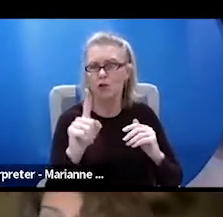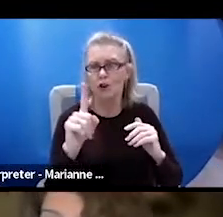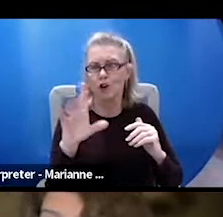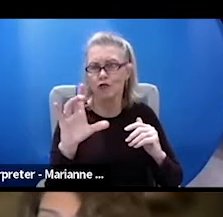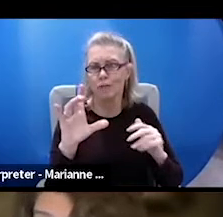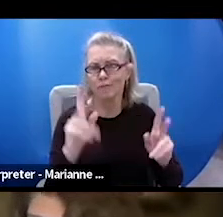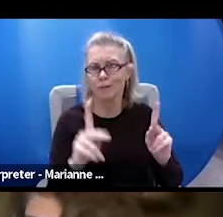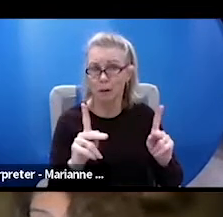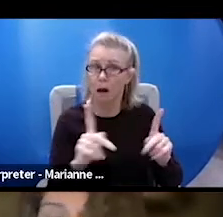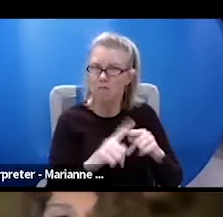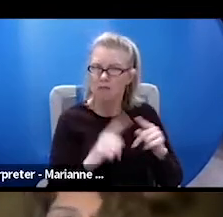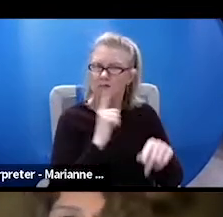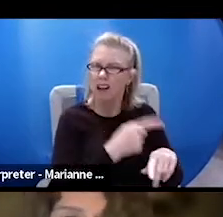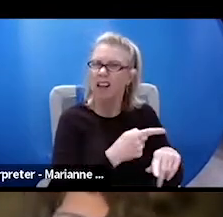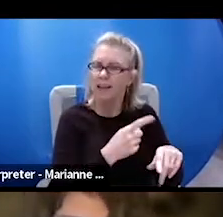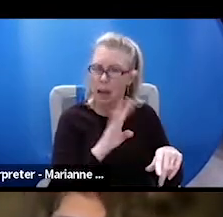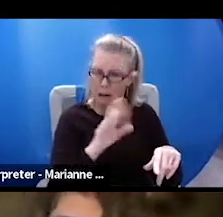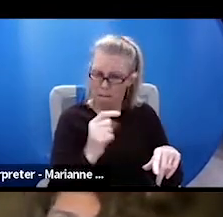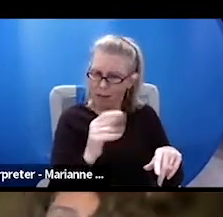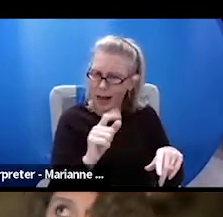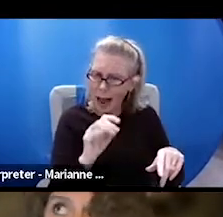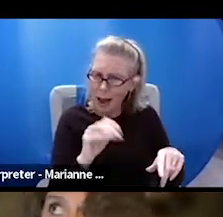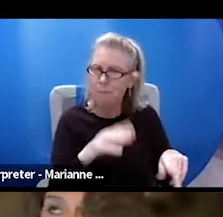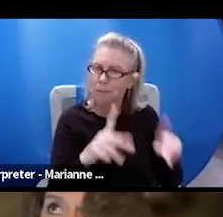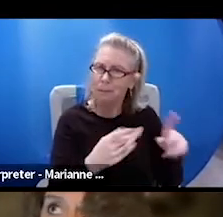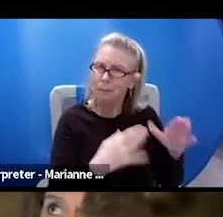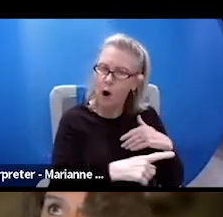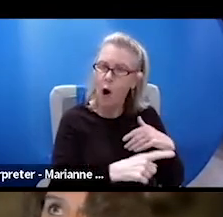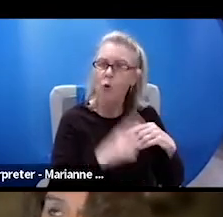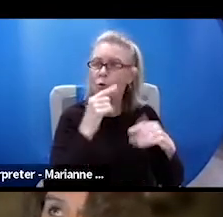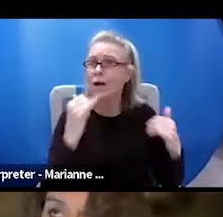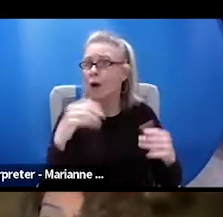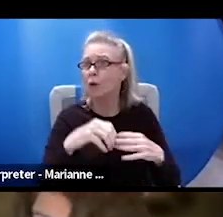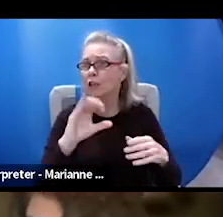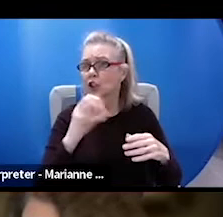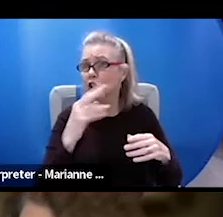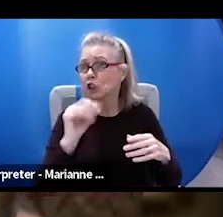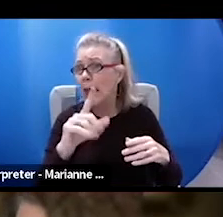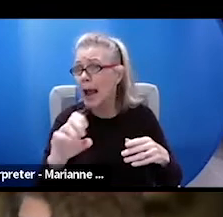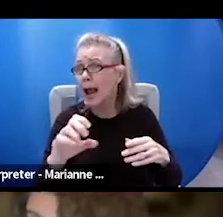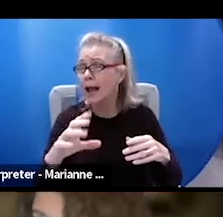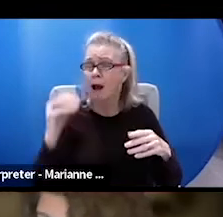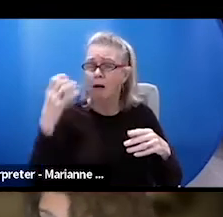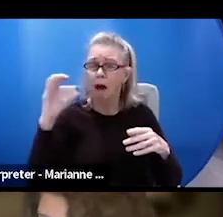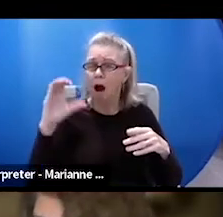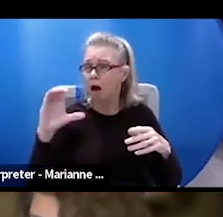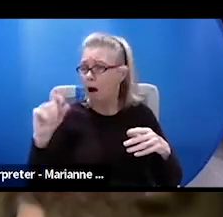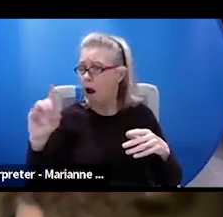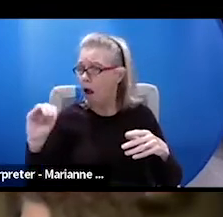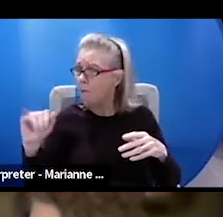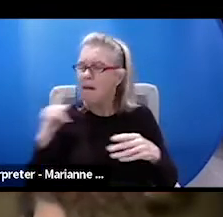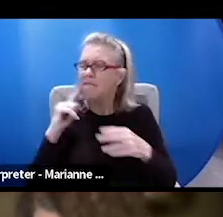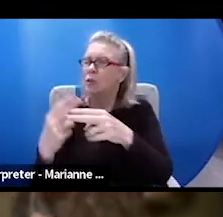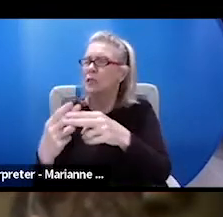These are Bethlehemites who were in Chile and Colombia as temporary moves, not